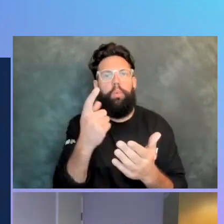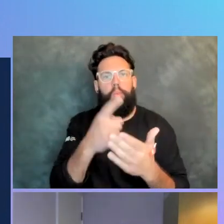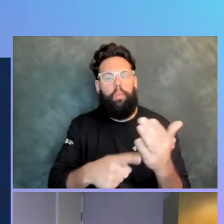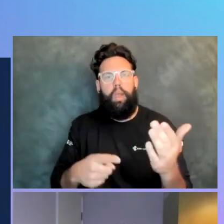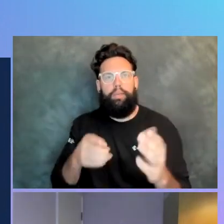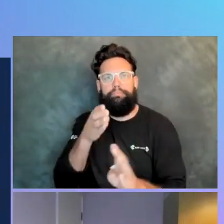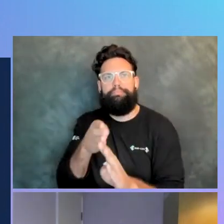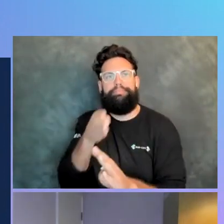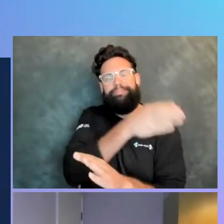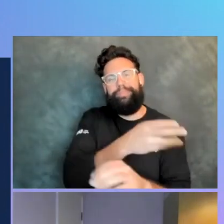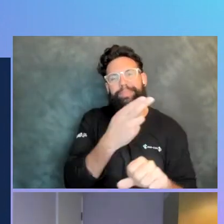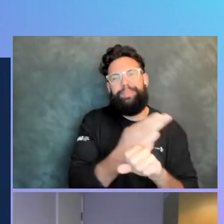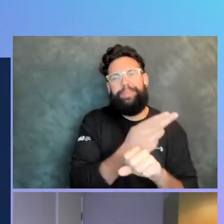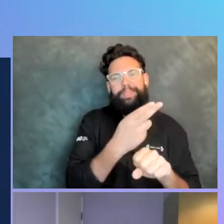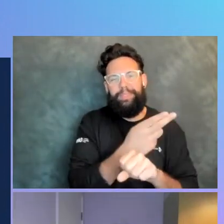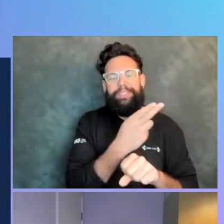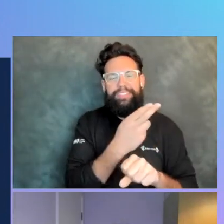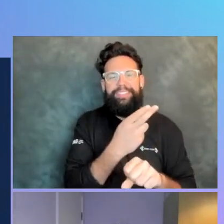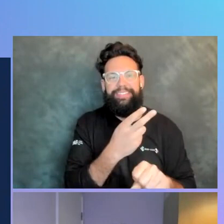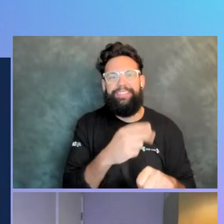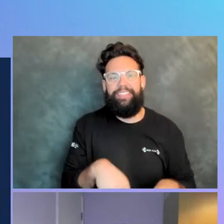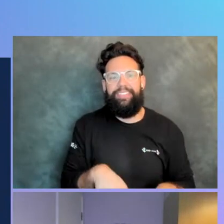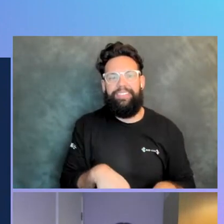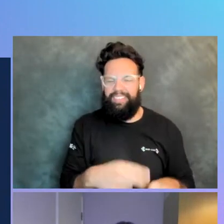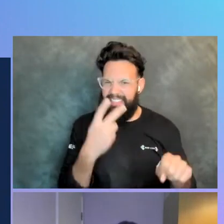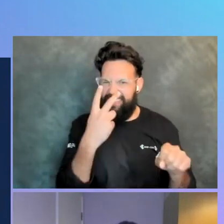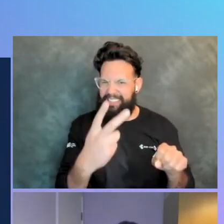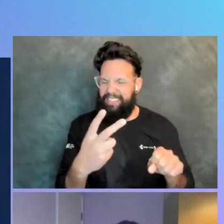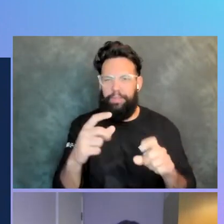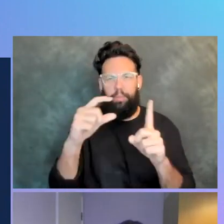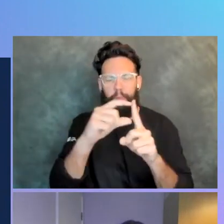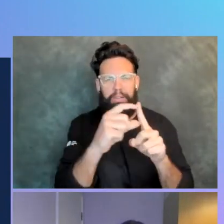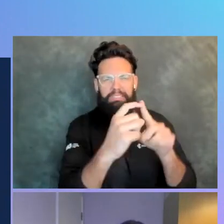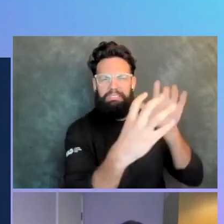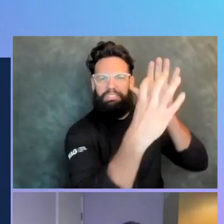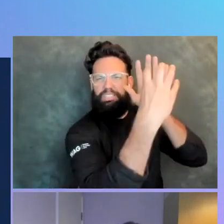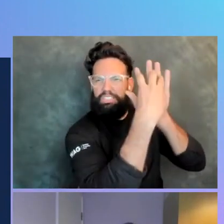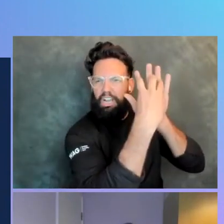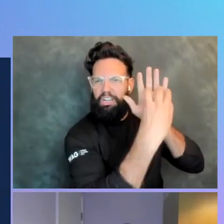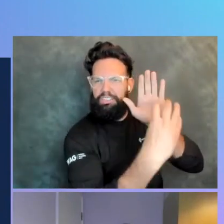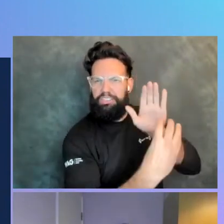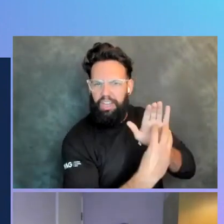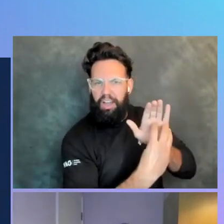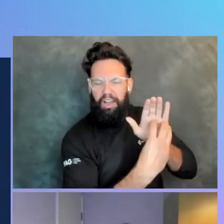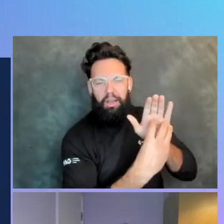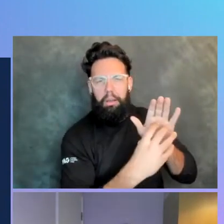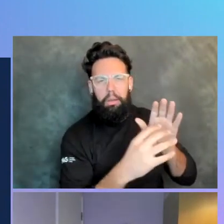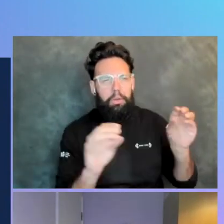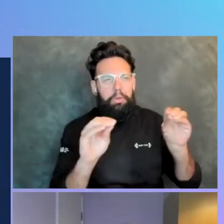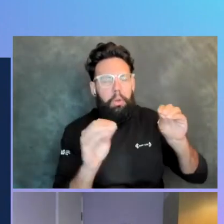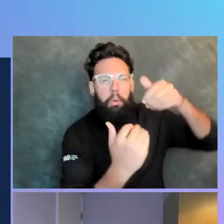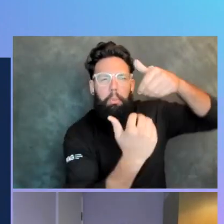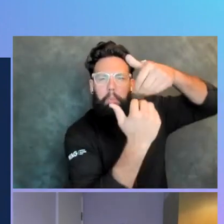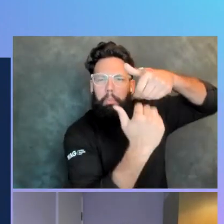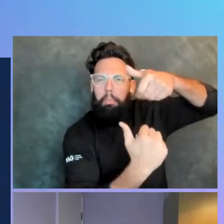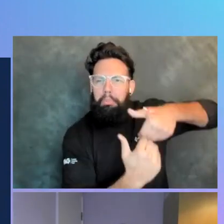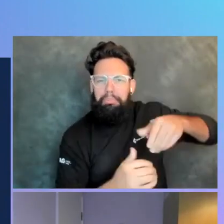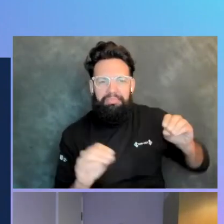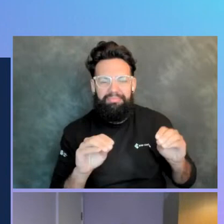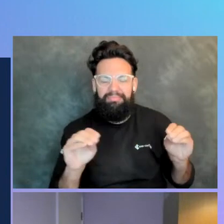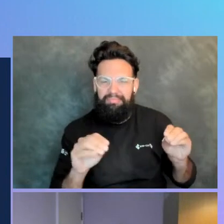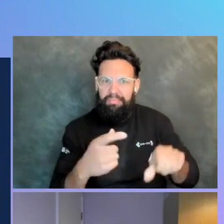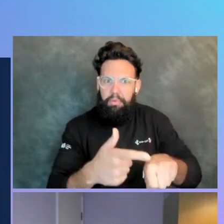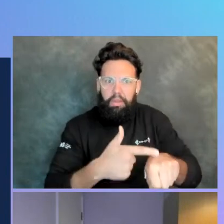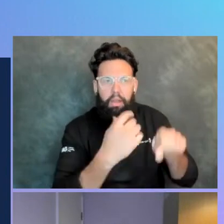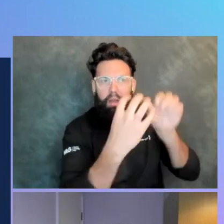forms. It's two large paragraphs of long sentences without headings or bullet points to break up the content. So whilst all of this